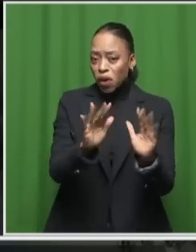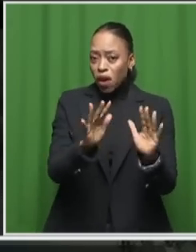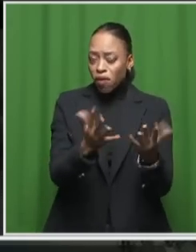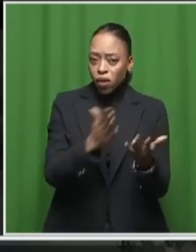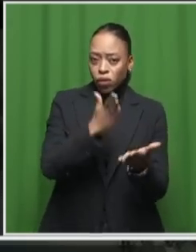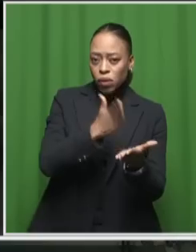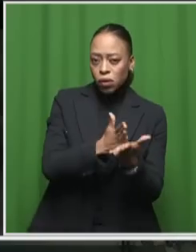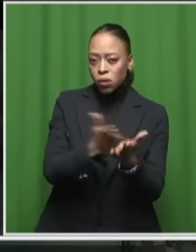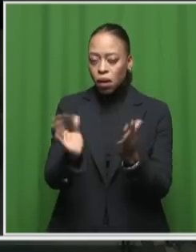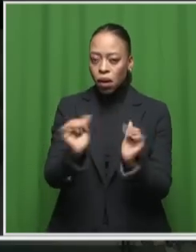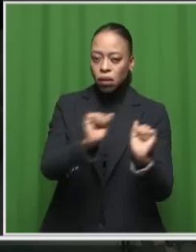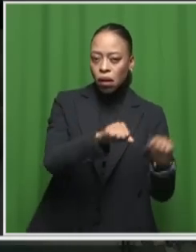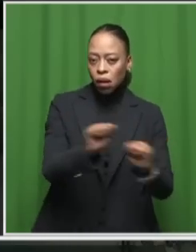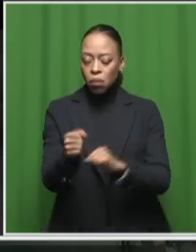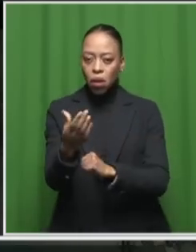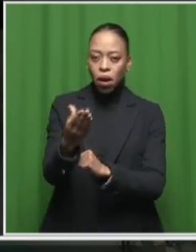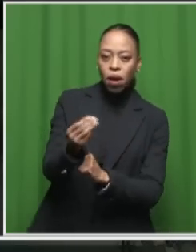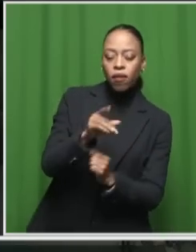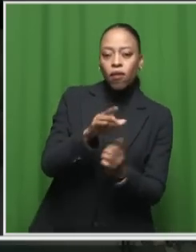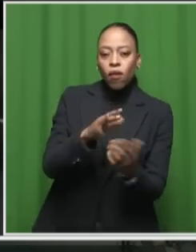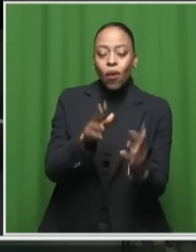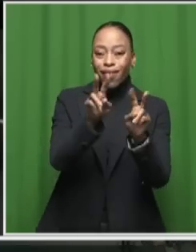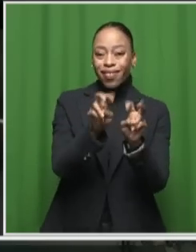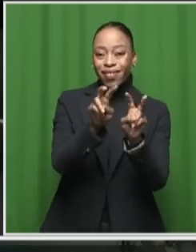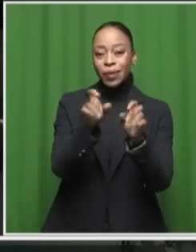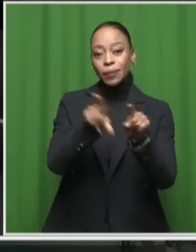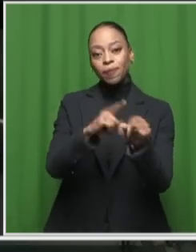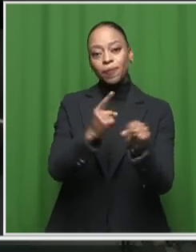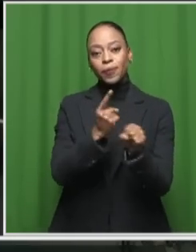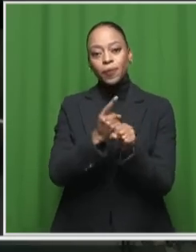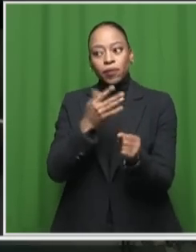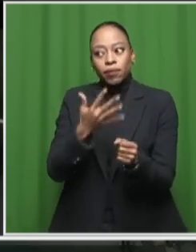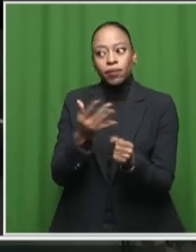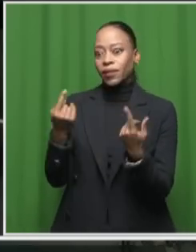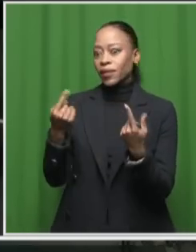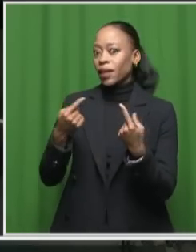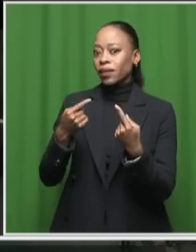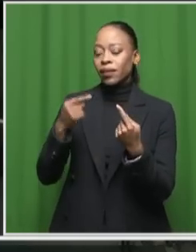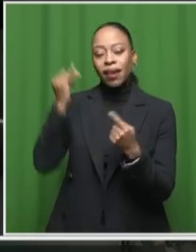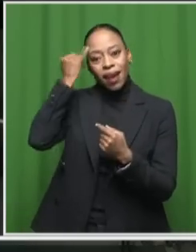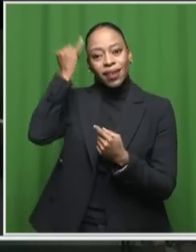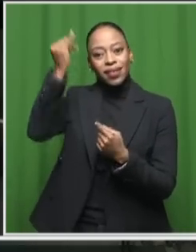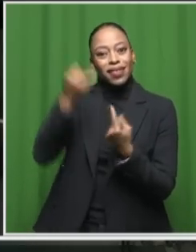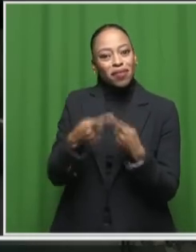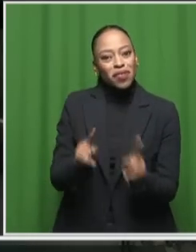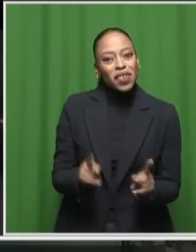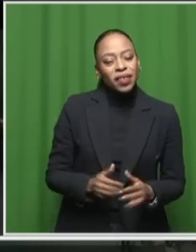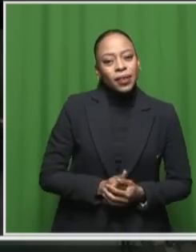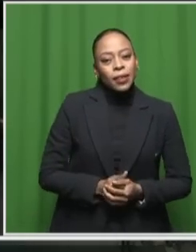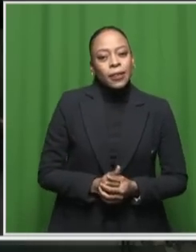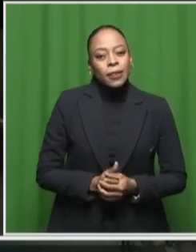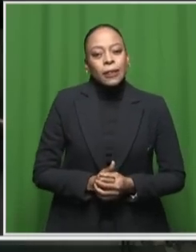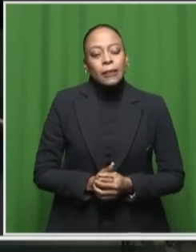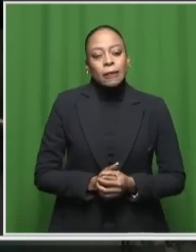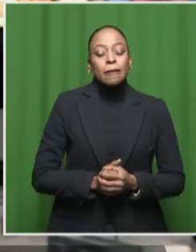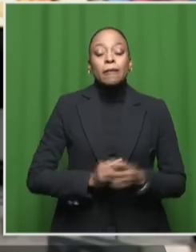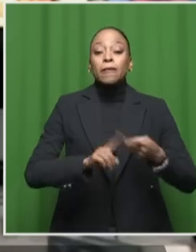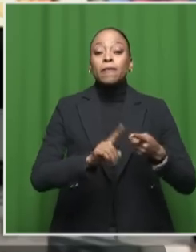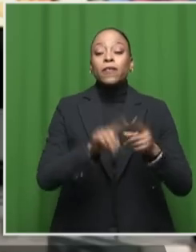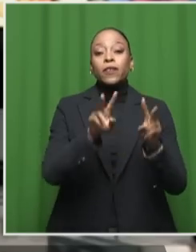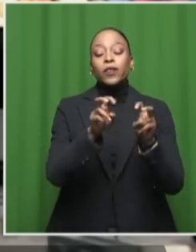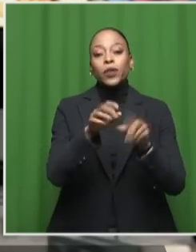brokering some sort of middle ground on issues where they are diametrically opposed? Sakina, I think the first